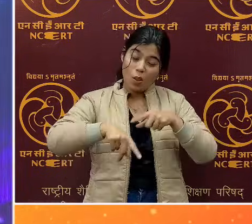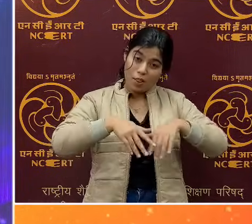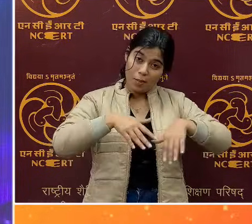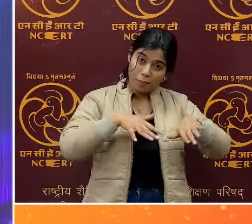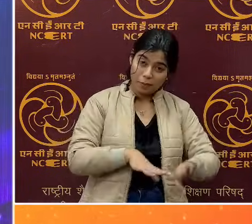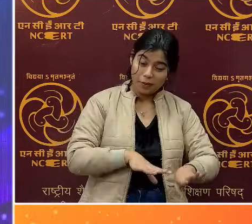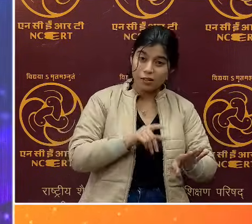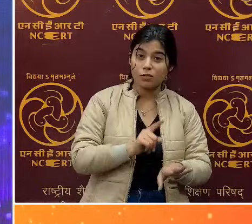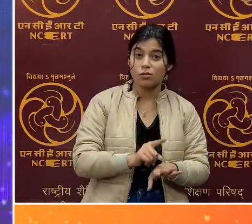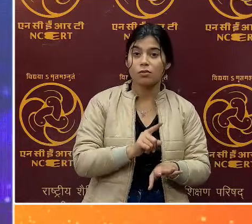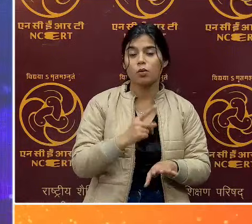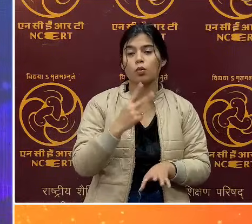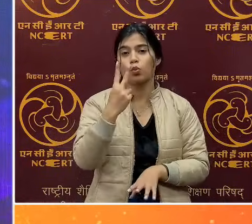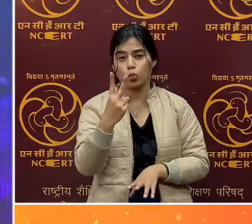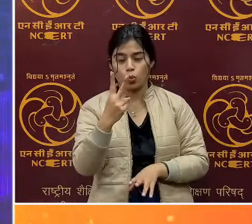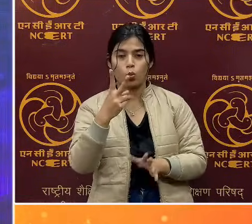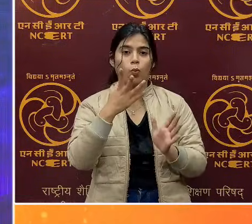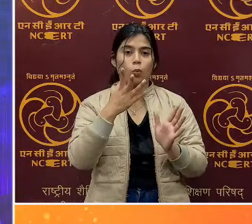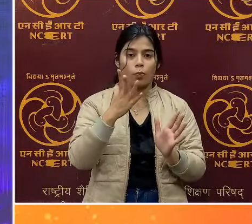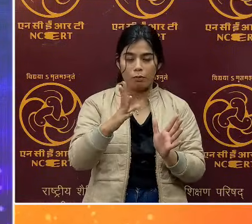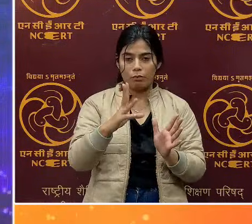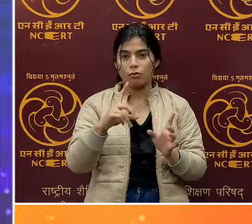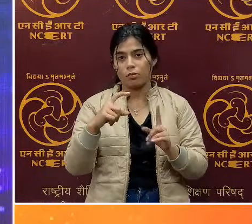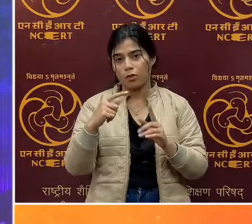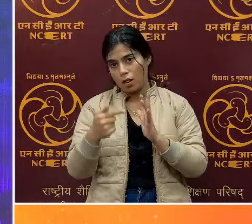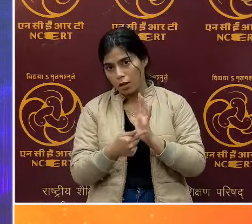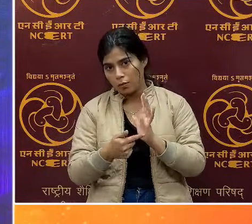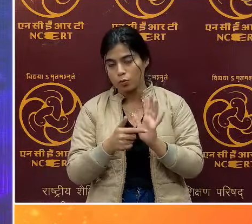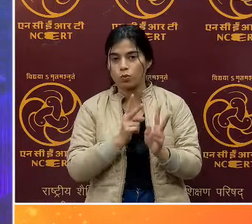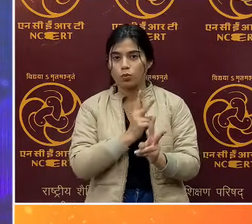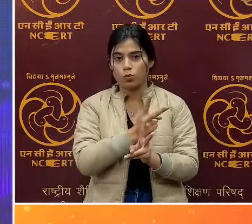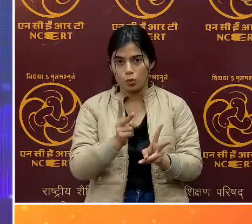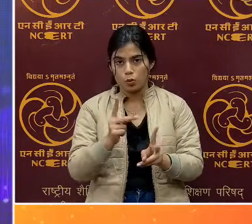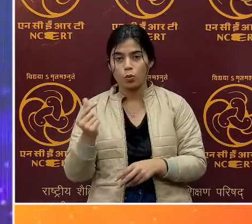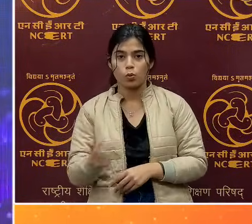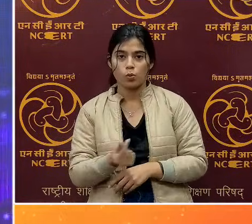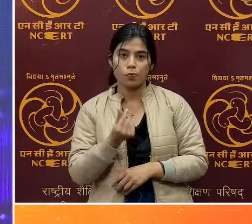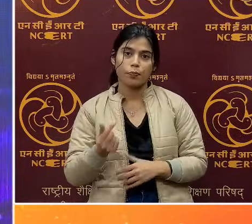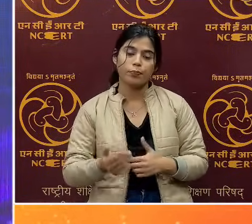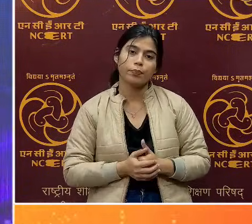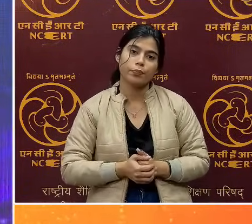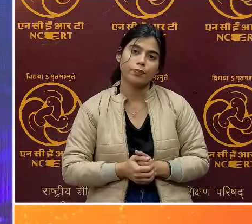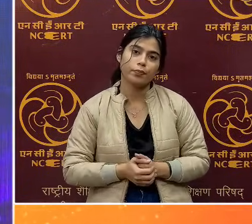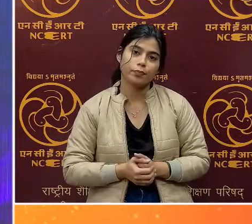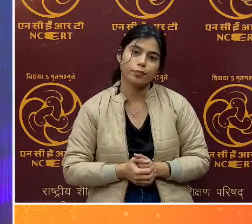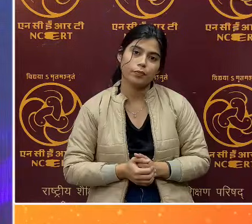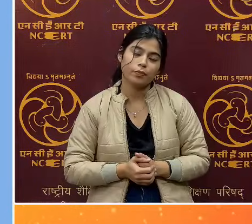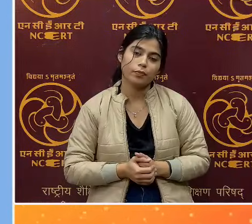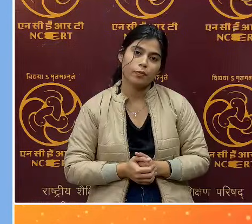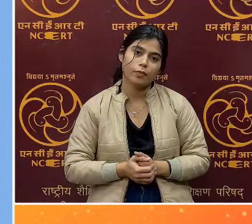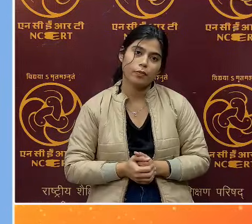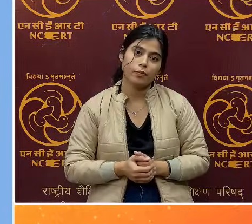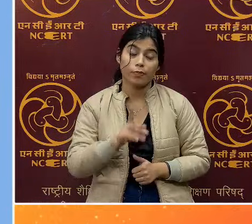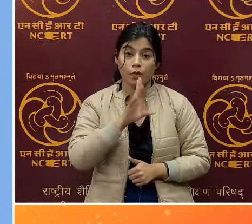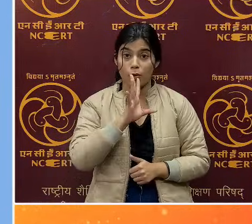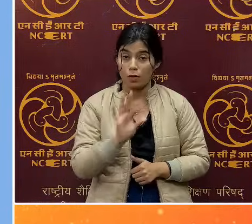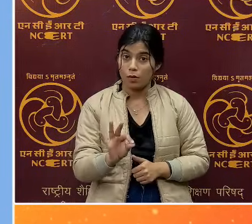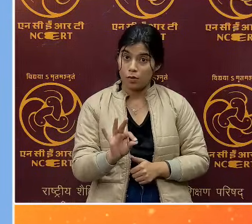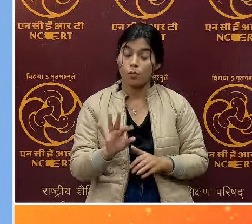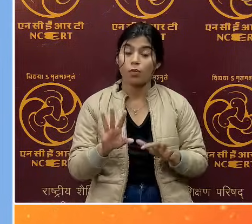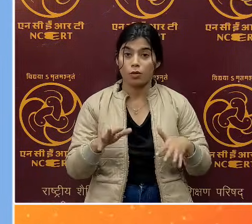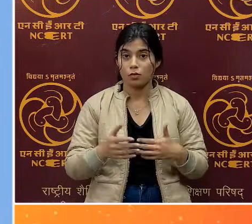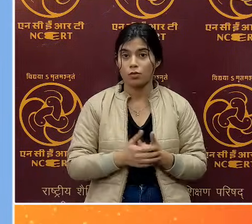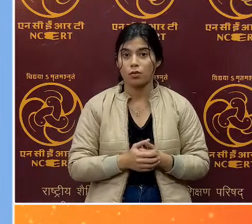have two more devices, or we can say, that are being used, and they are of a lot of importance